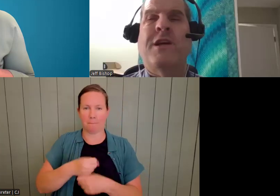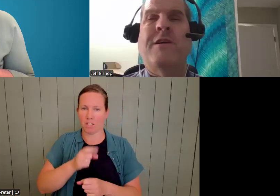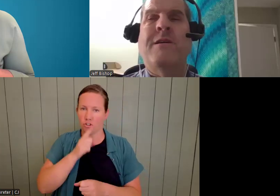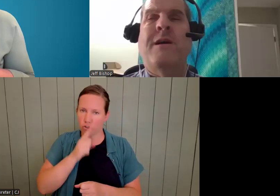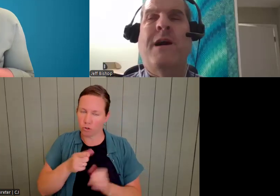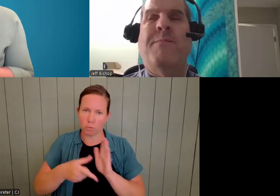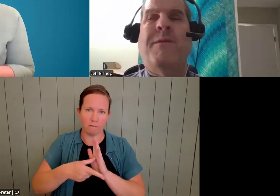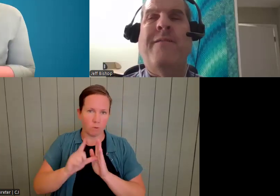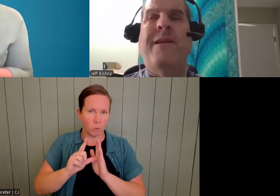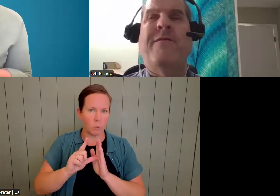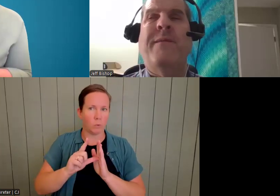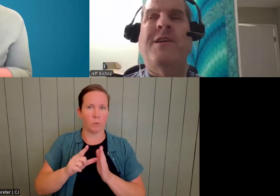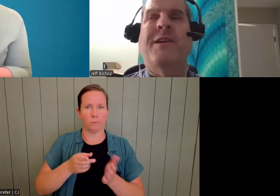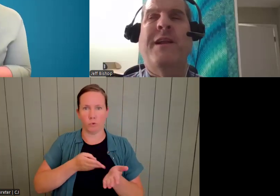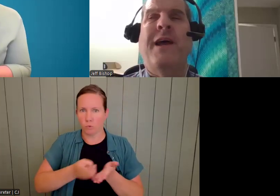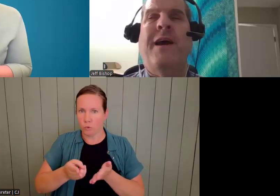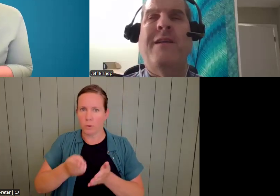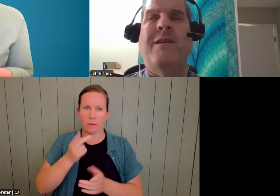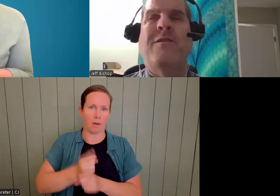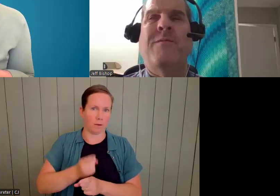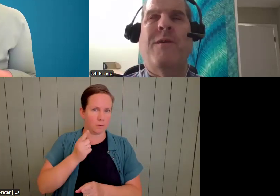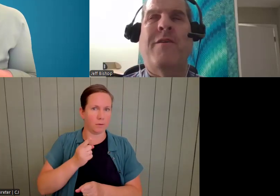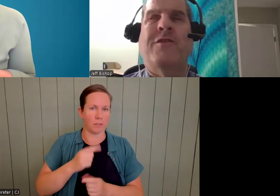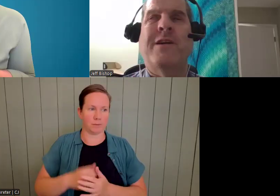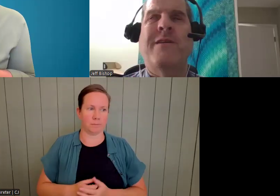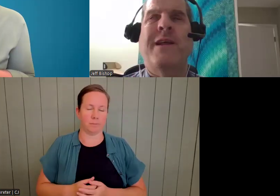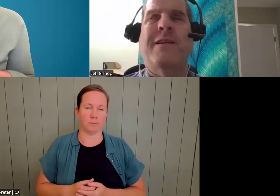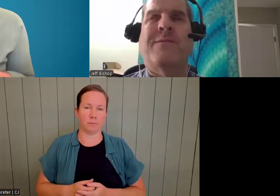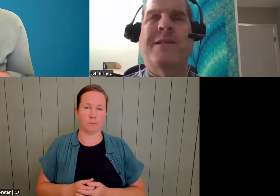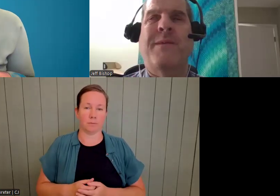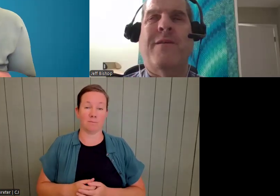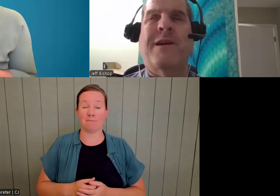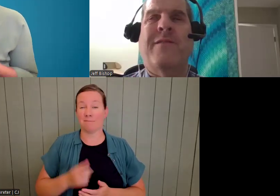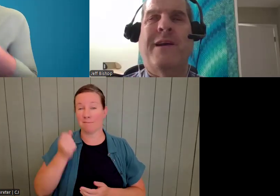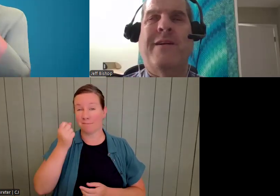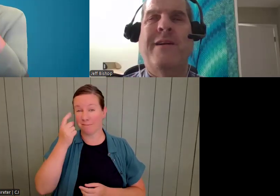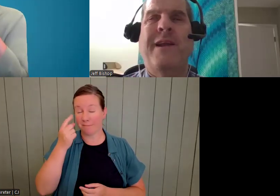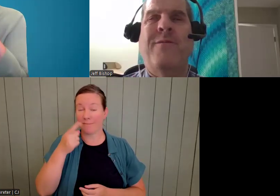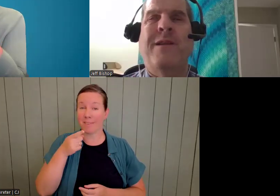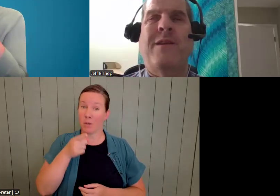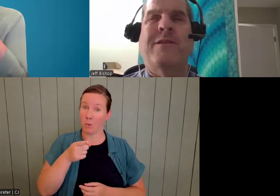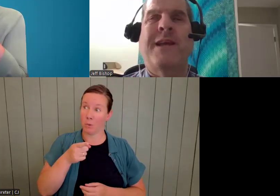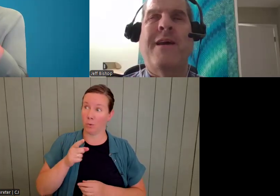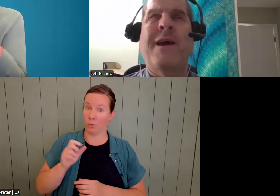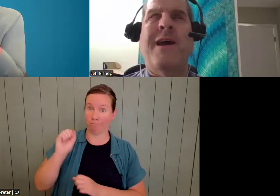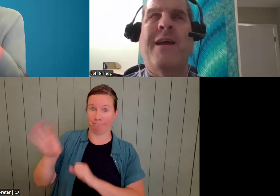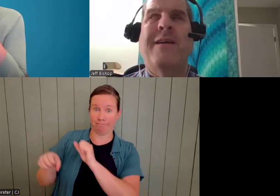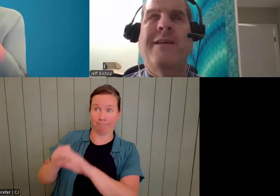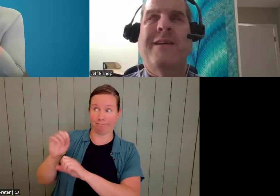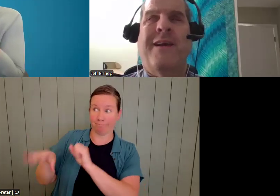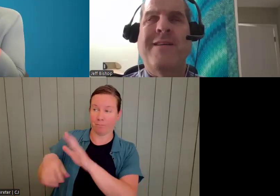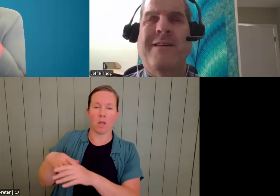Don't share private information while you're generating this resume or cover letter using